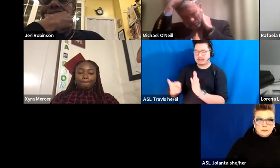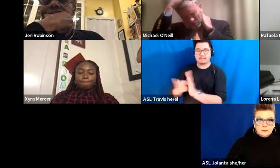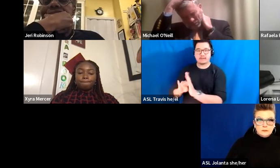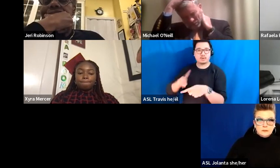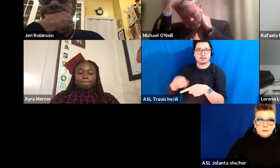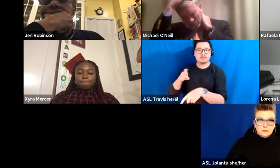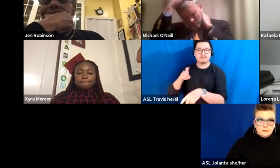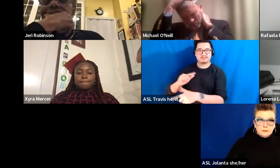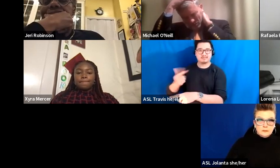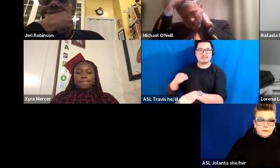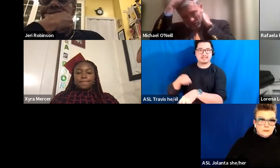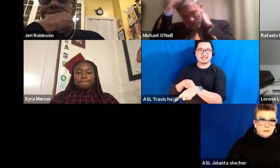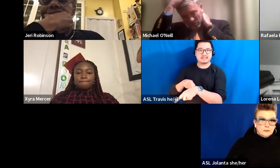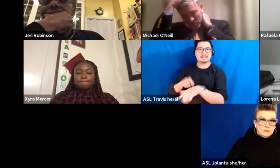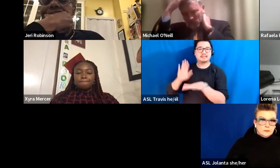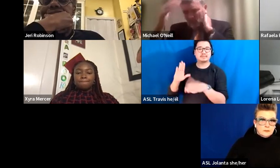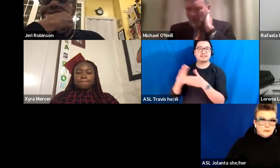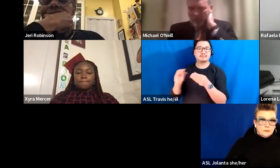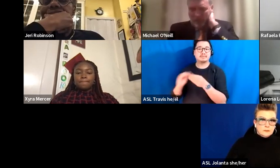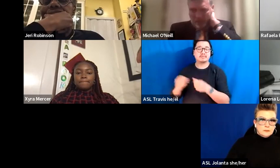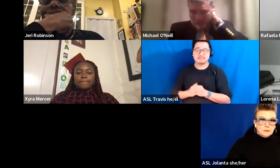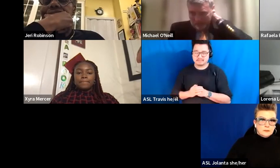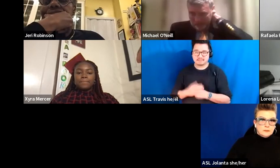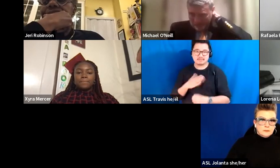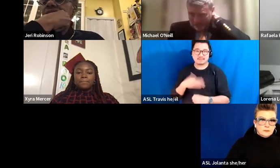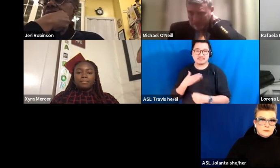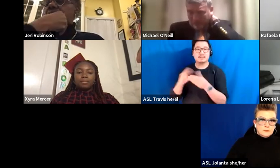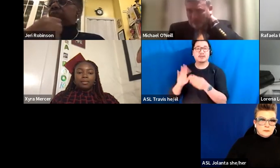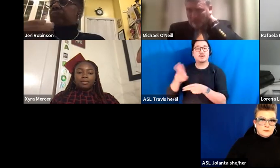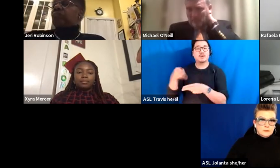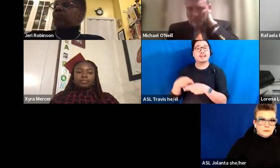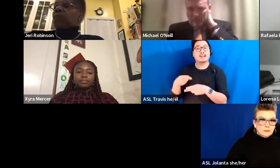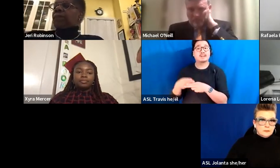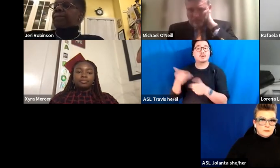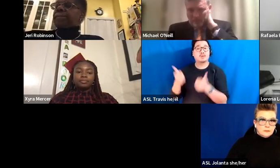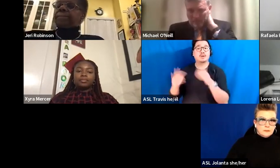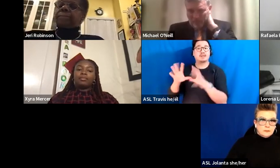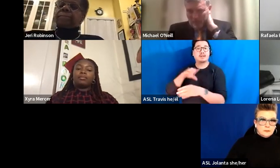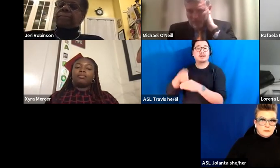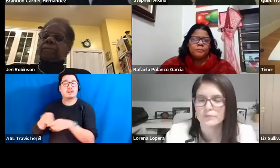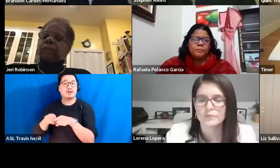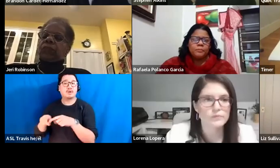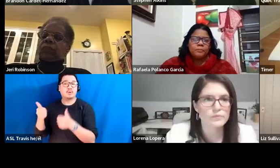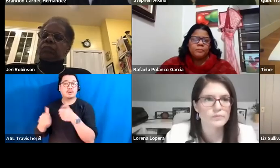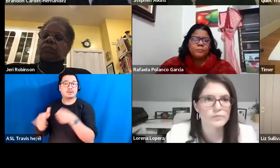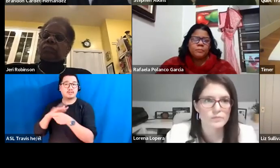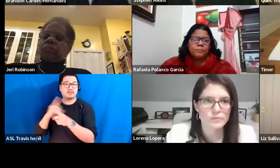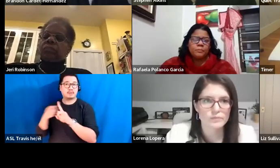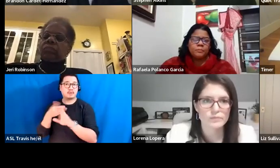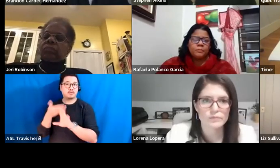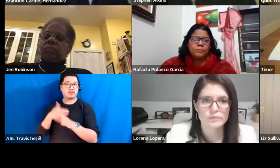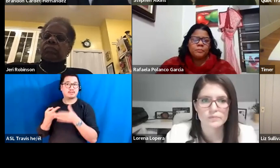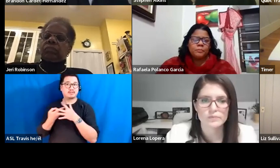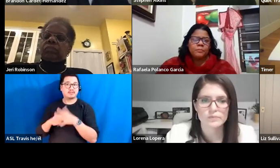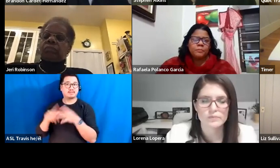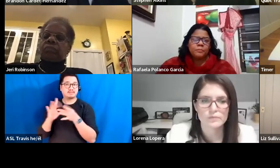testify please state your name affiliation and what neighborhood you are from before you begin please